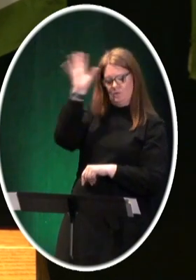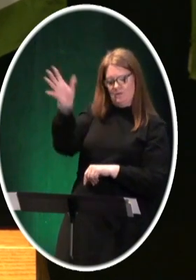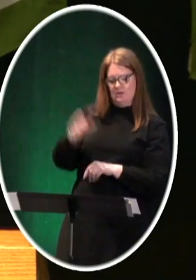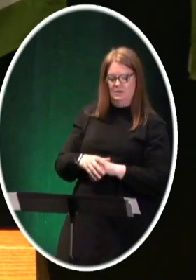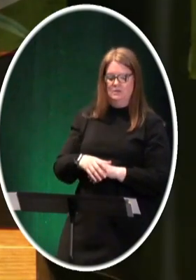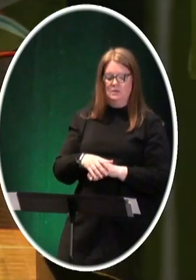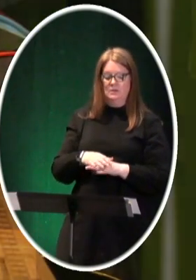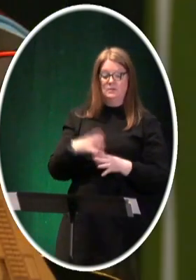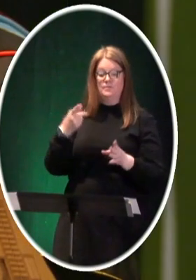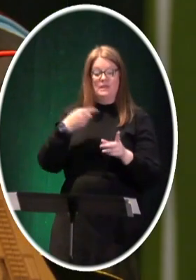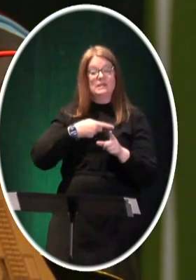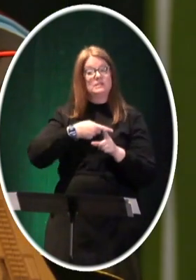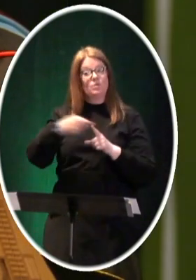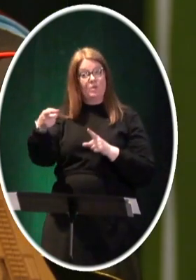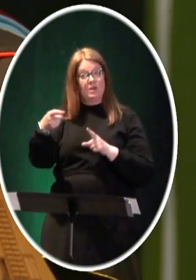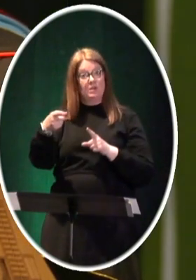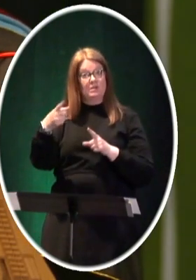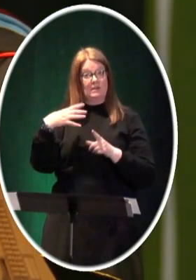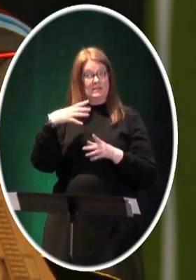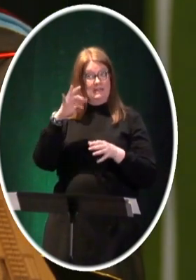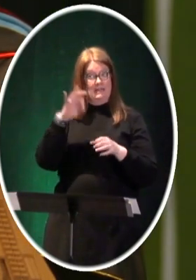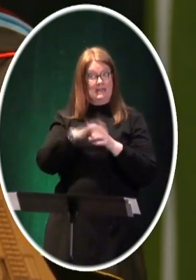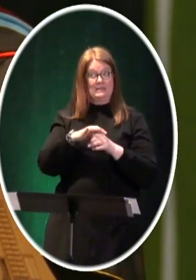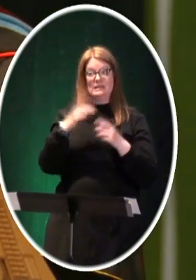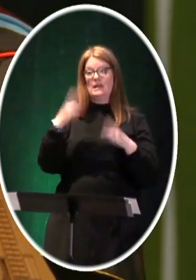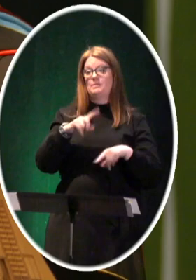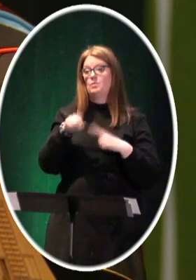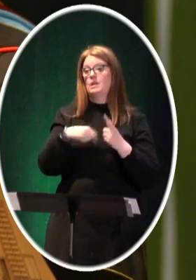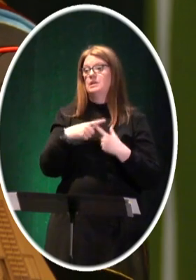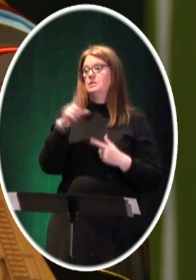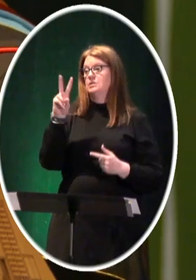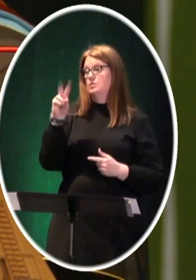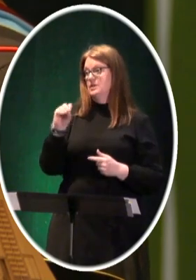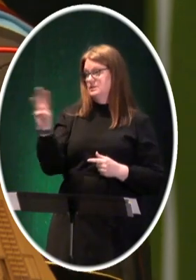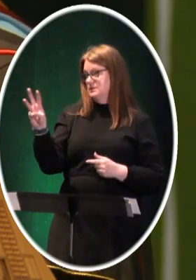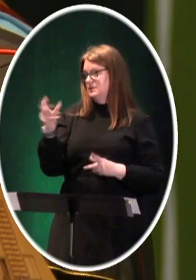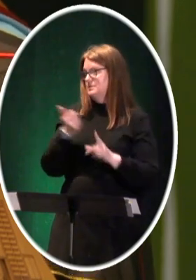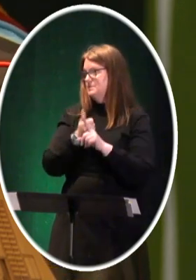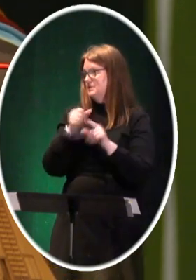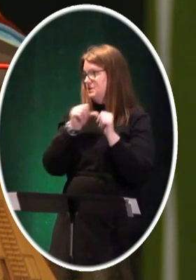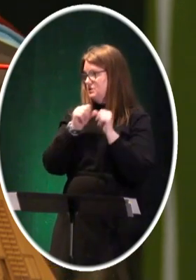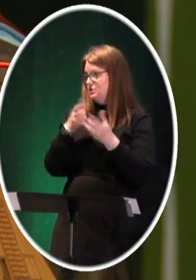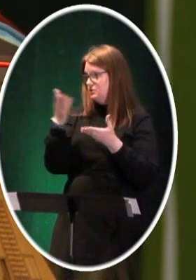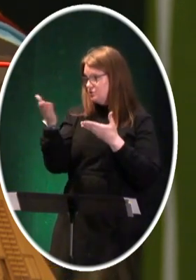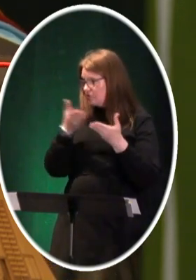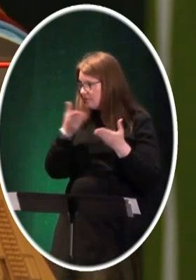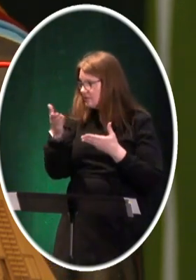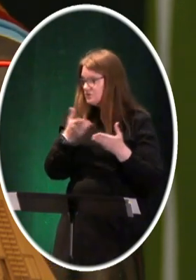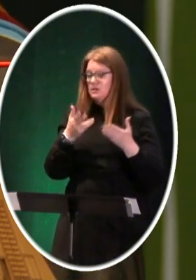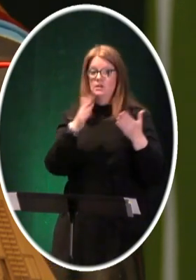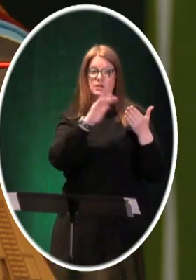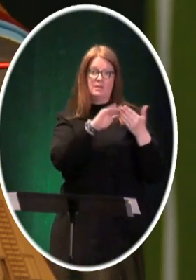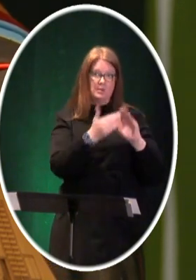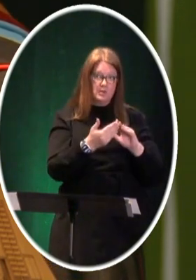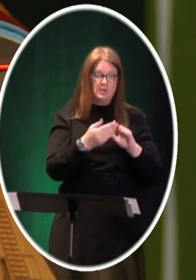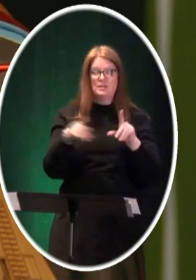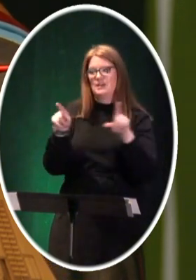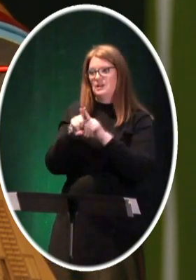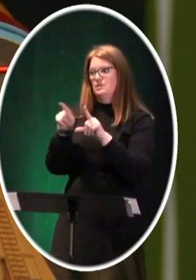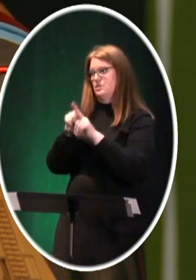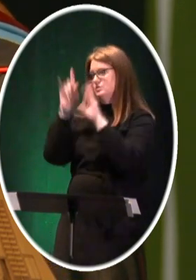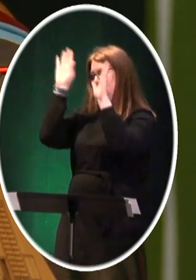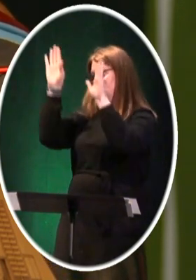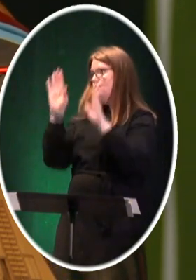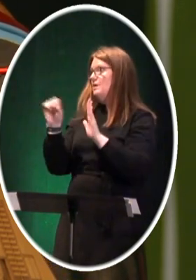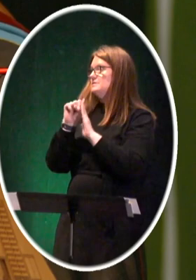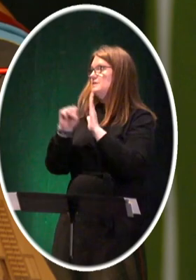His career as an elected official began in 2006, and he continues to serve both his community and the great state of North